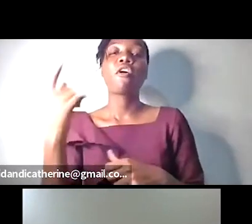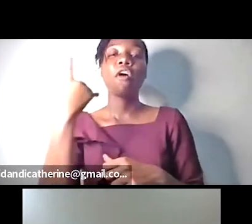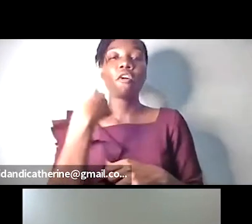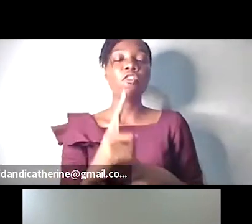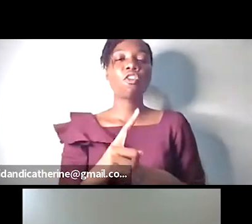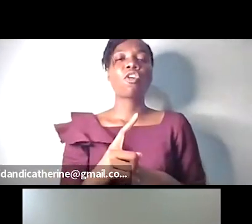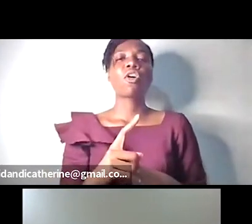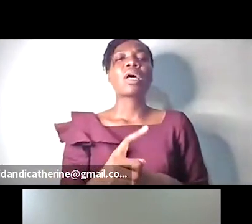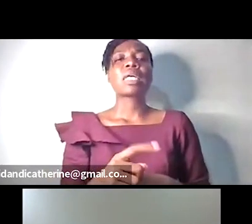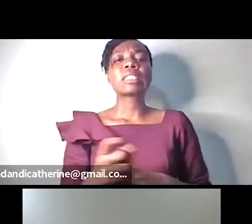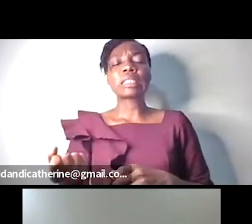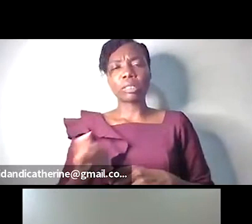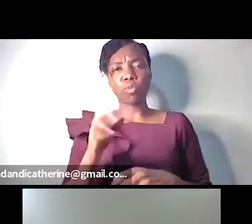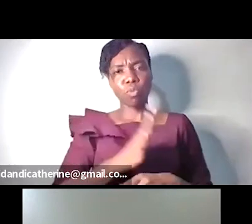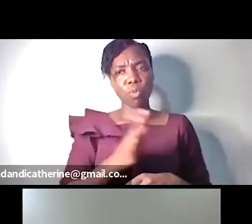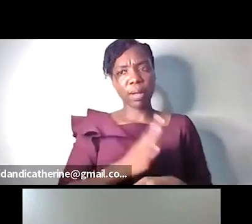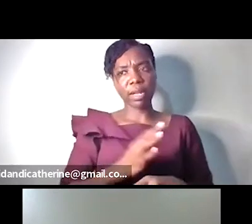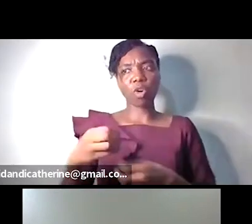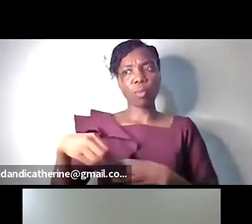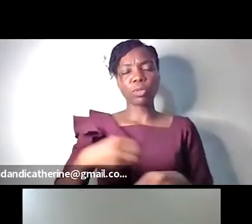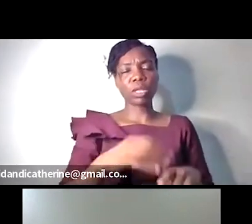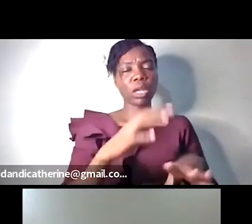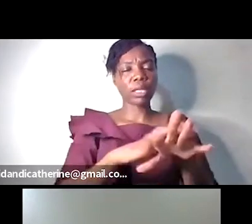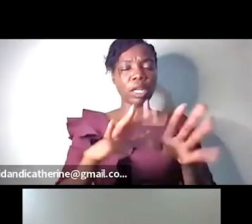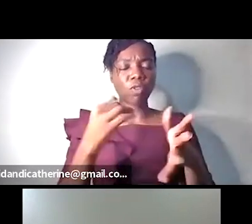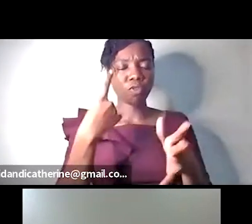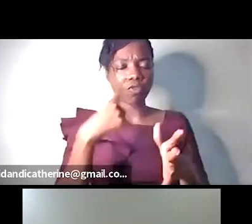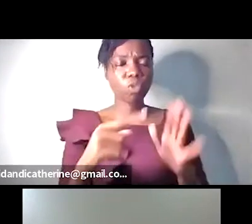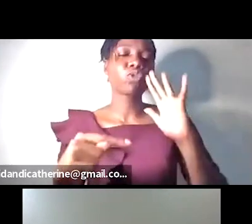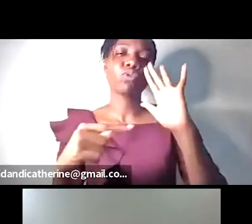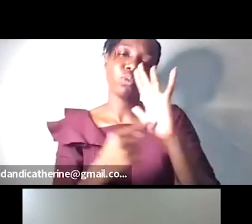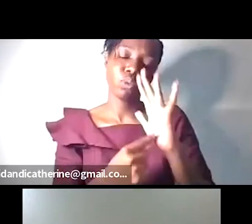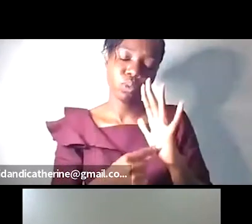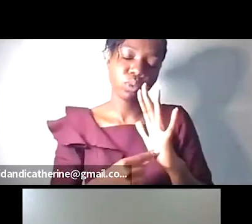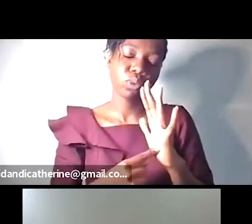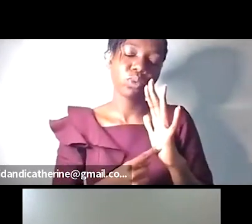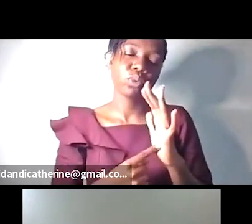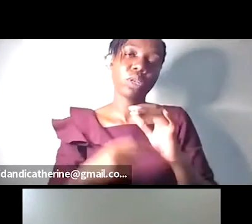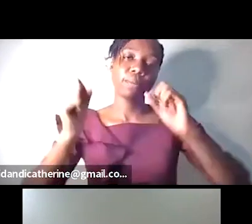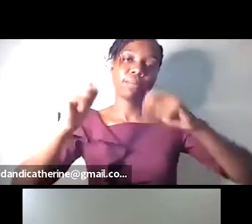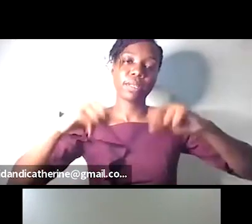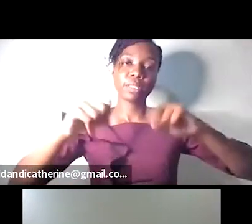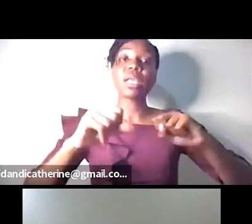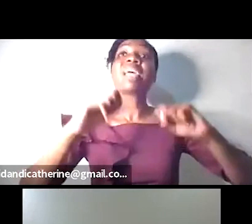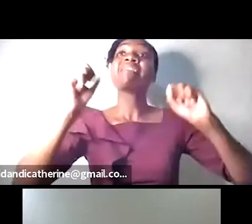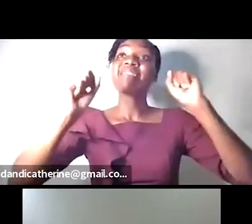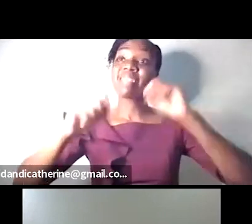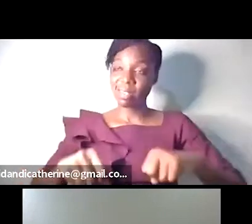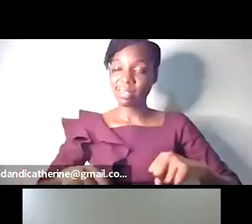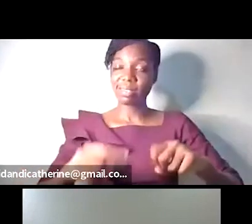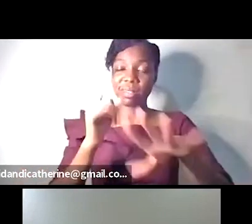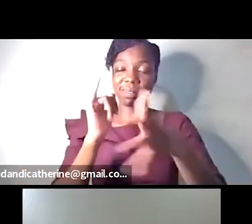a chance to showcase their abilities while they are still embracing their contribution outside offices,